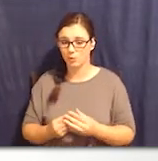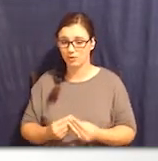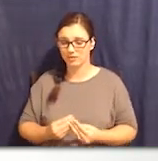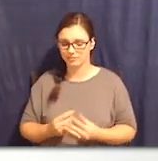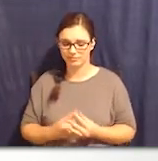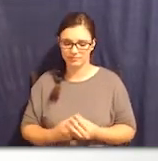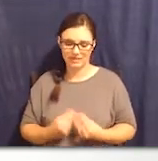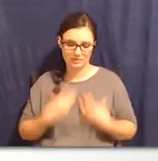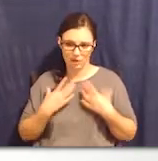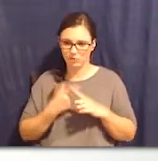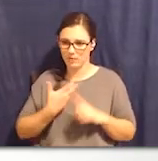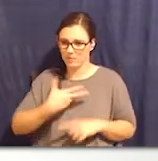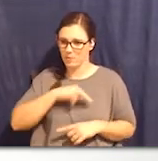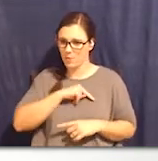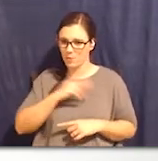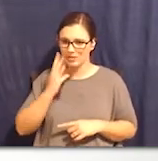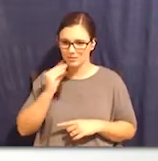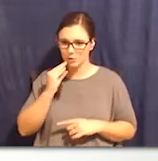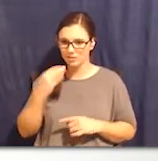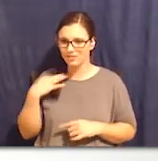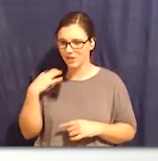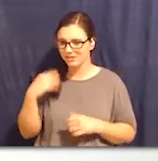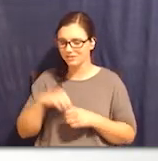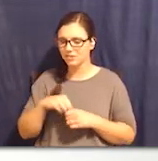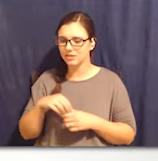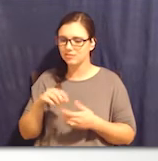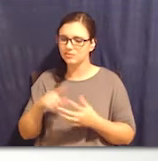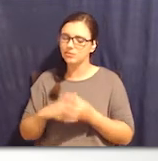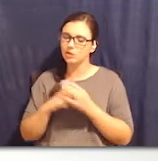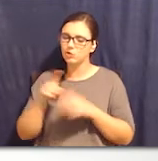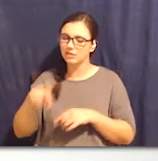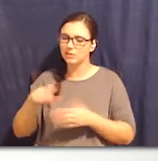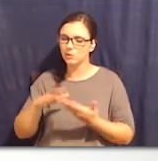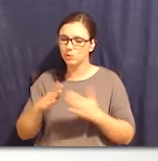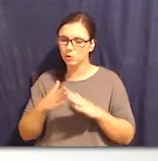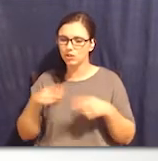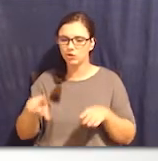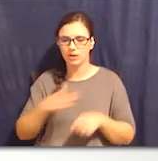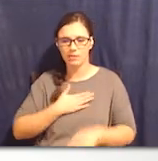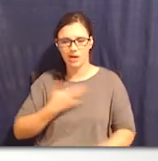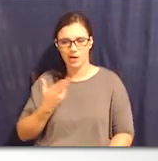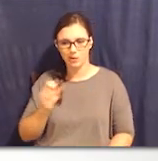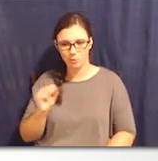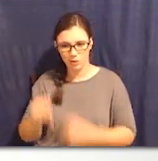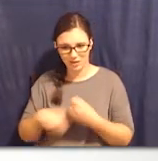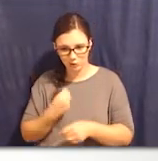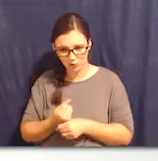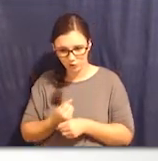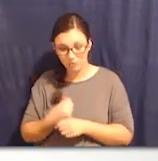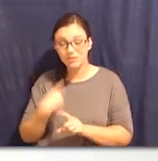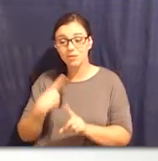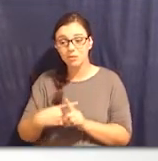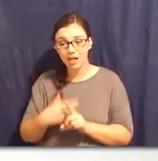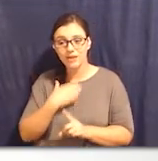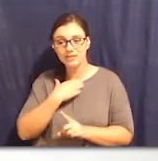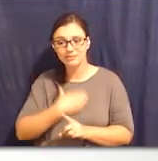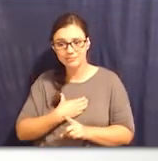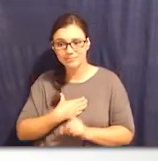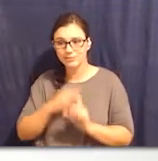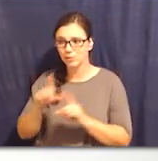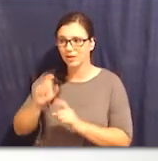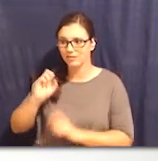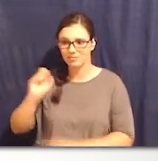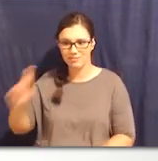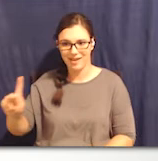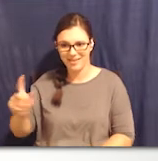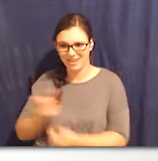This song was also inspired by my own experiences volunteering in the special needs community during my high school years